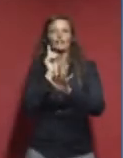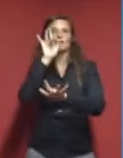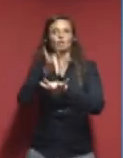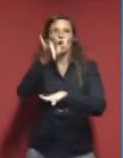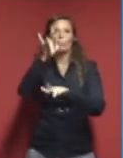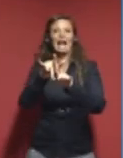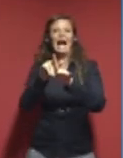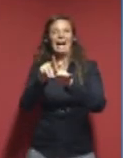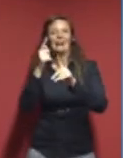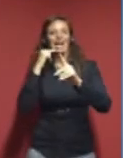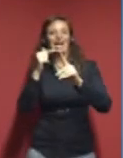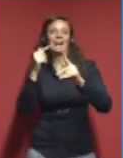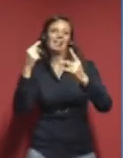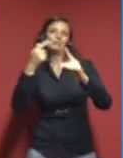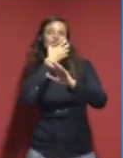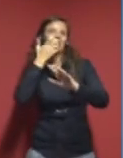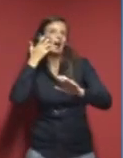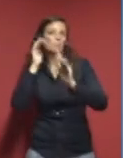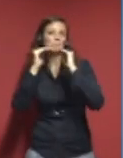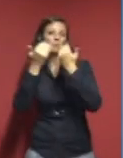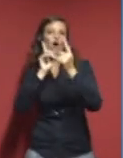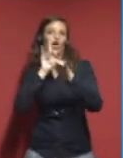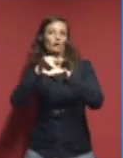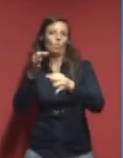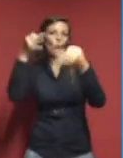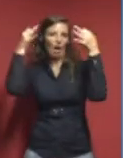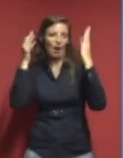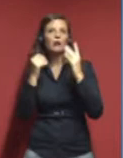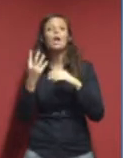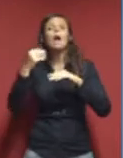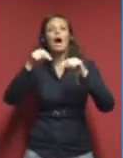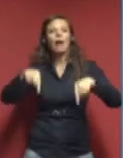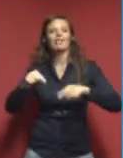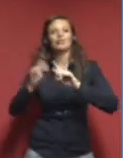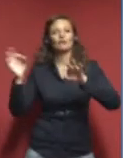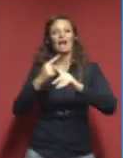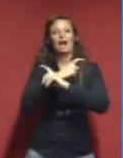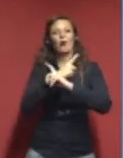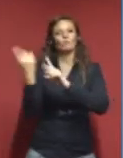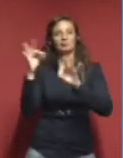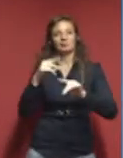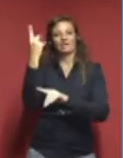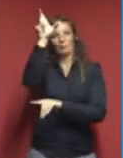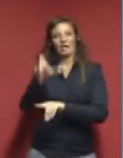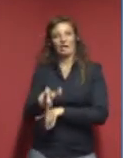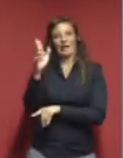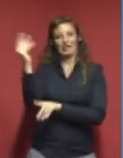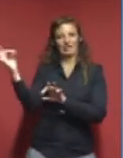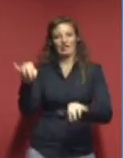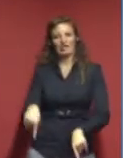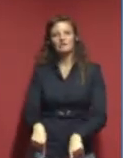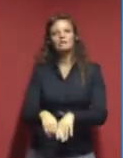And so now the stage is for an Austrian artist and programmer who is leading an open source laser cutter program, Stefan Hechenberger.